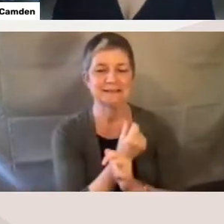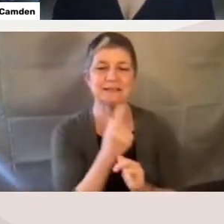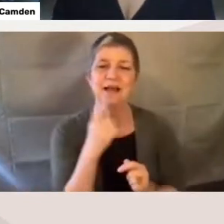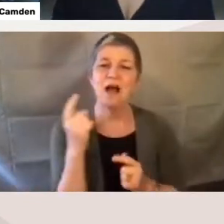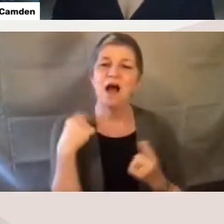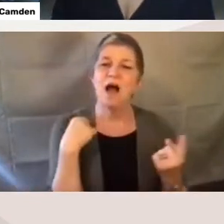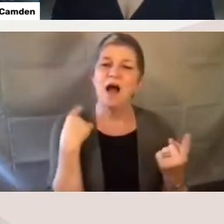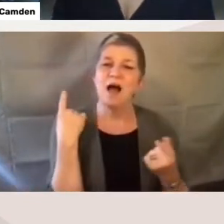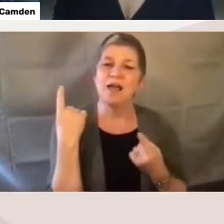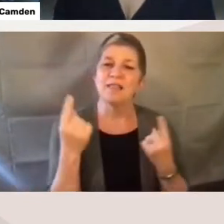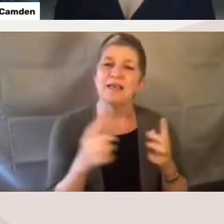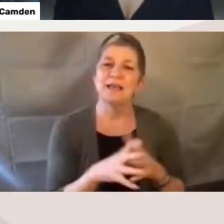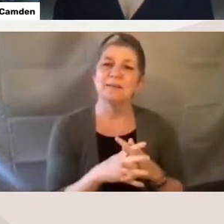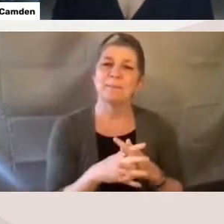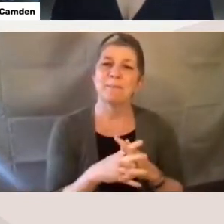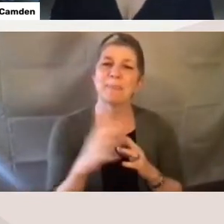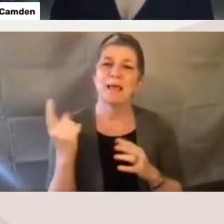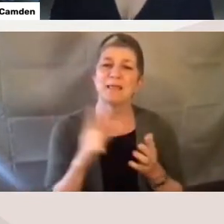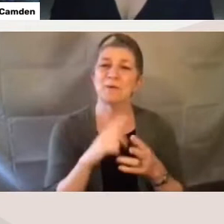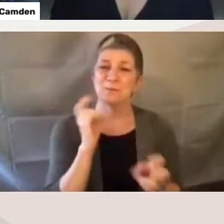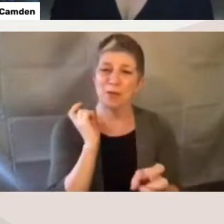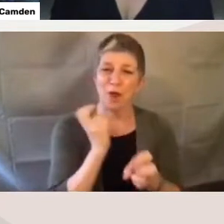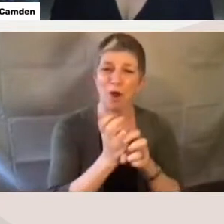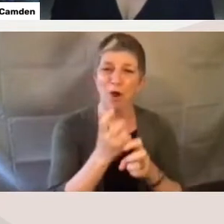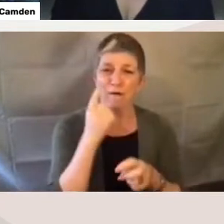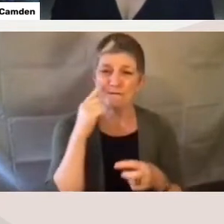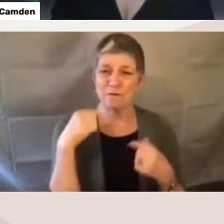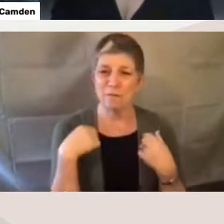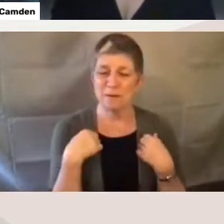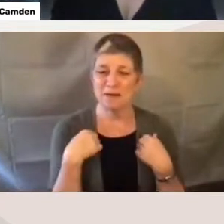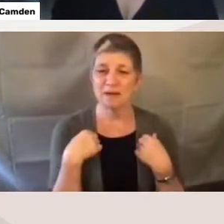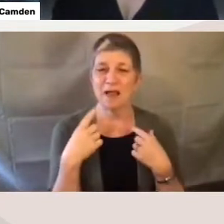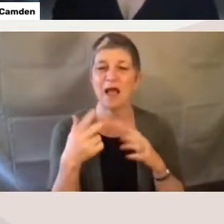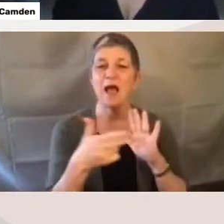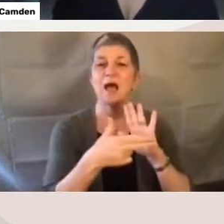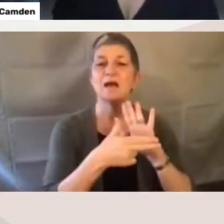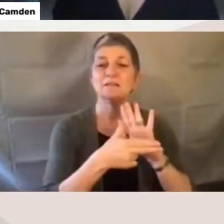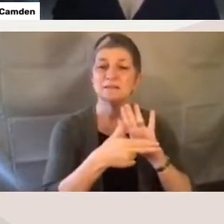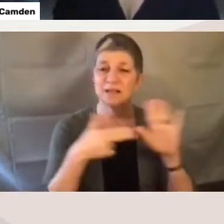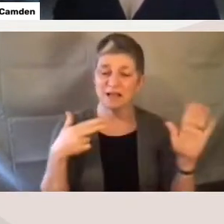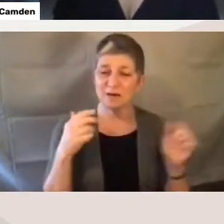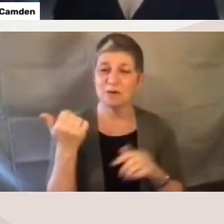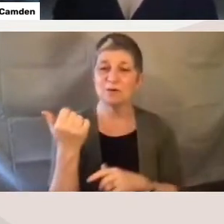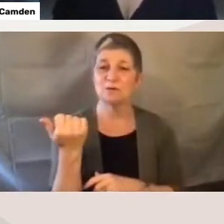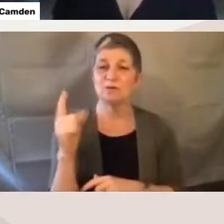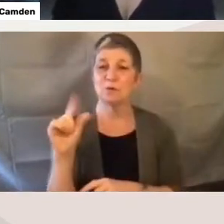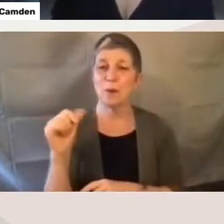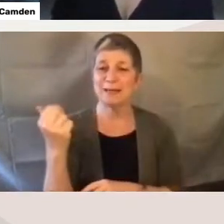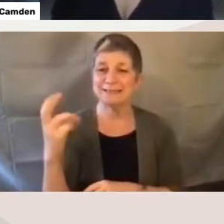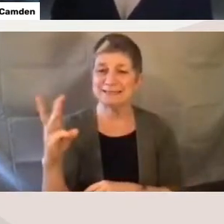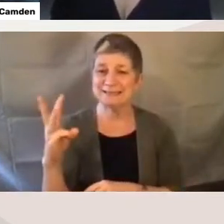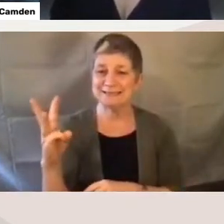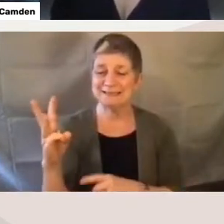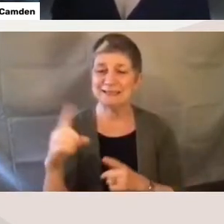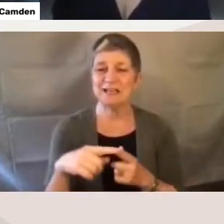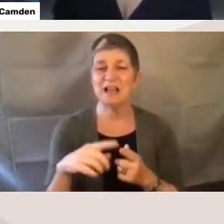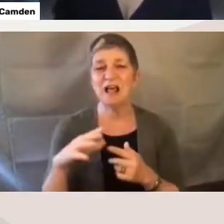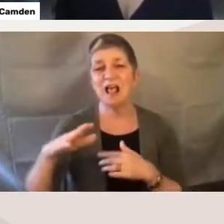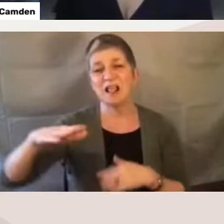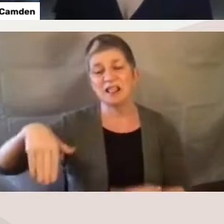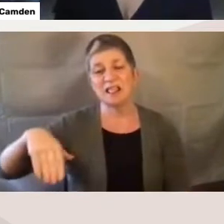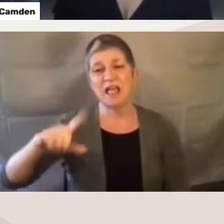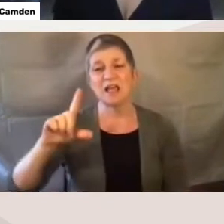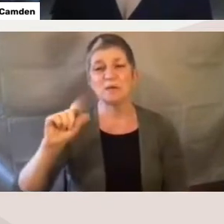I think something that was really hard for me. So I was diagnosed in 2016, and by like late